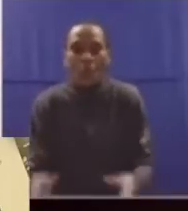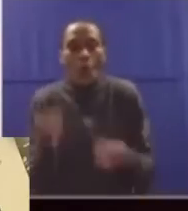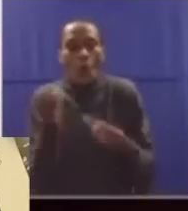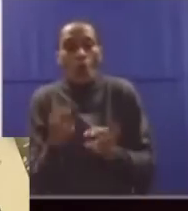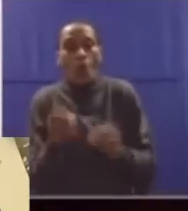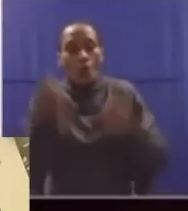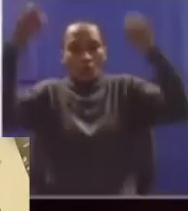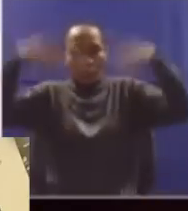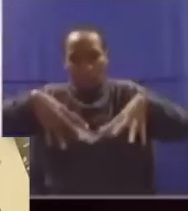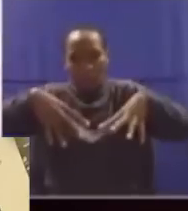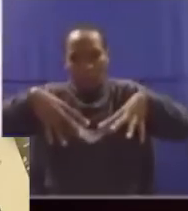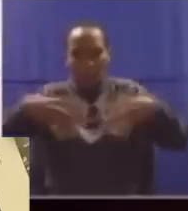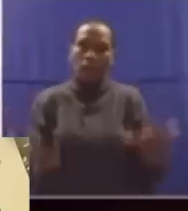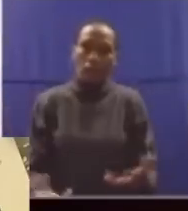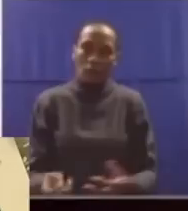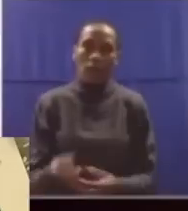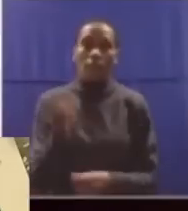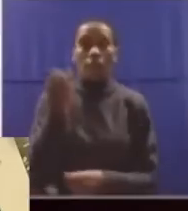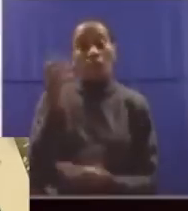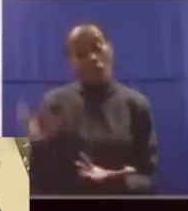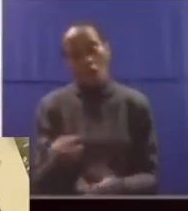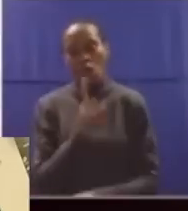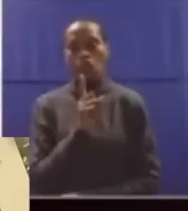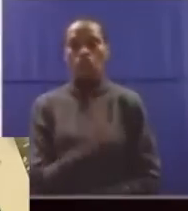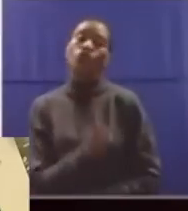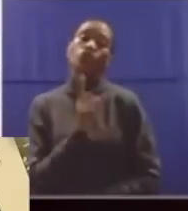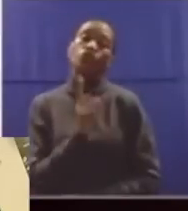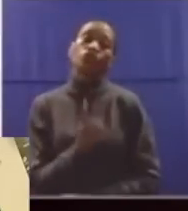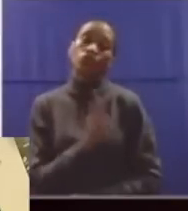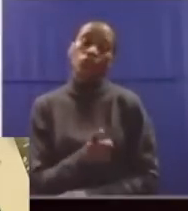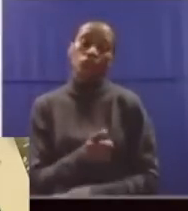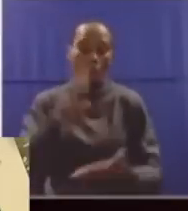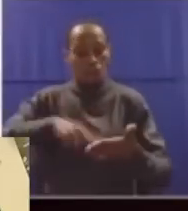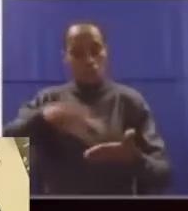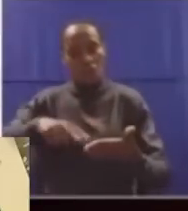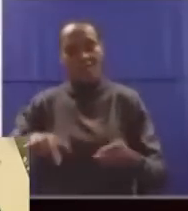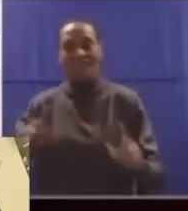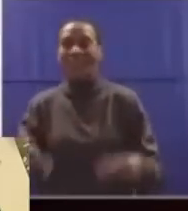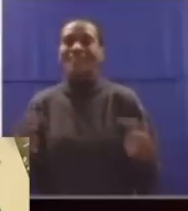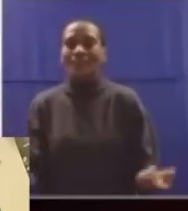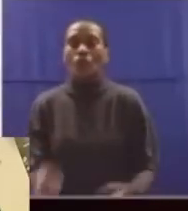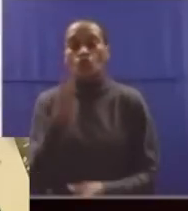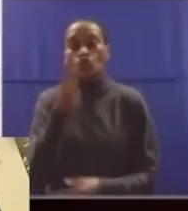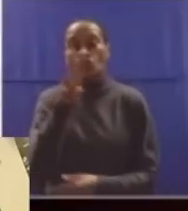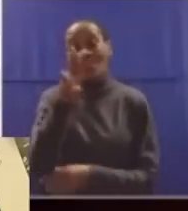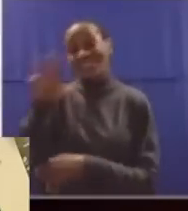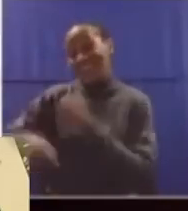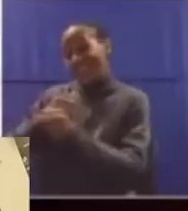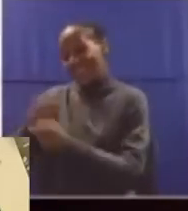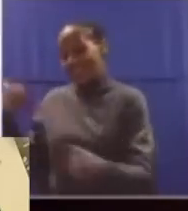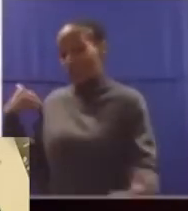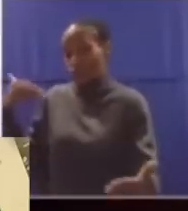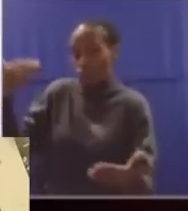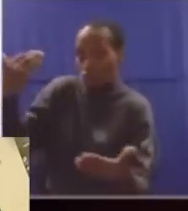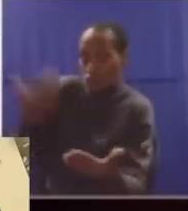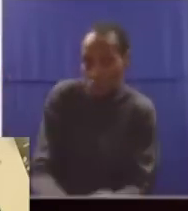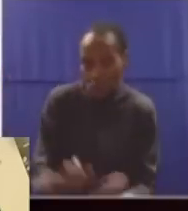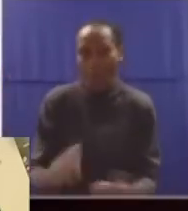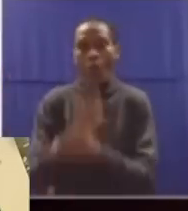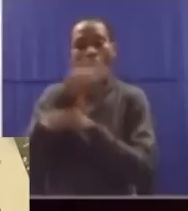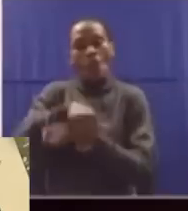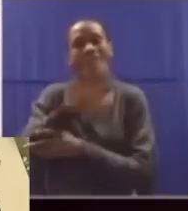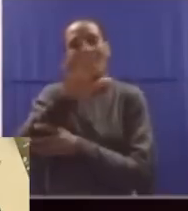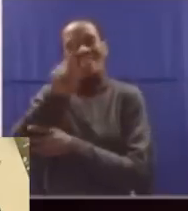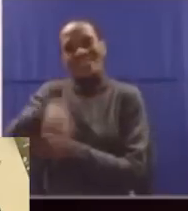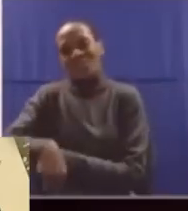keeping the lights on, let alone teaching children how to read. 29 years into our democracy, there are more than 5,000